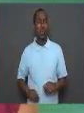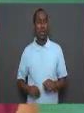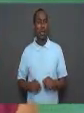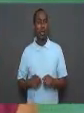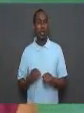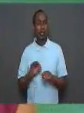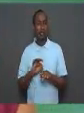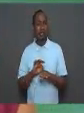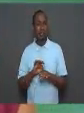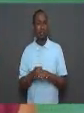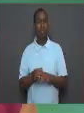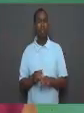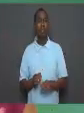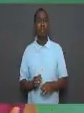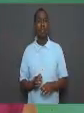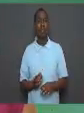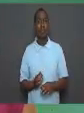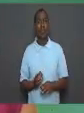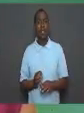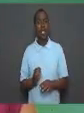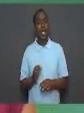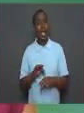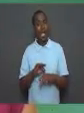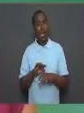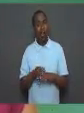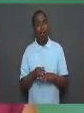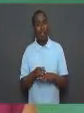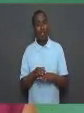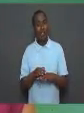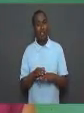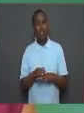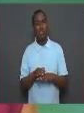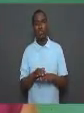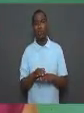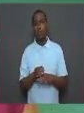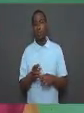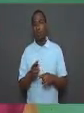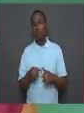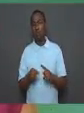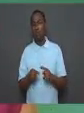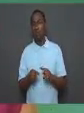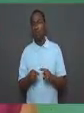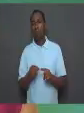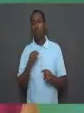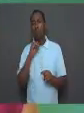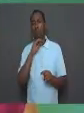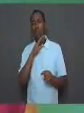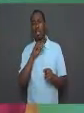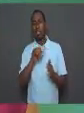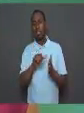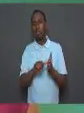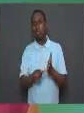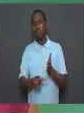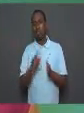The infection is spread by contaminated feces. Amoebic dysentery